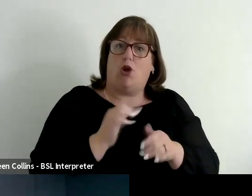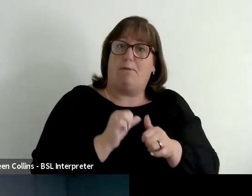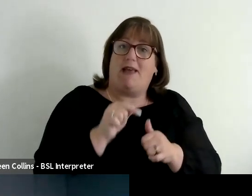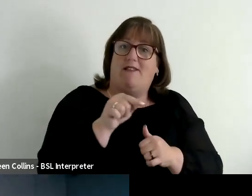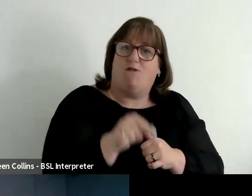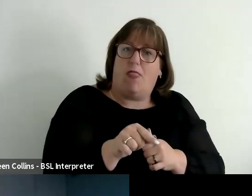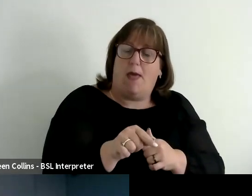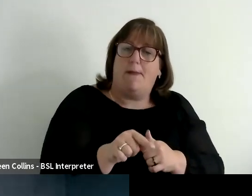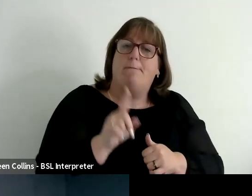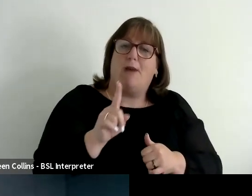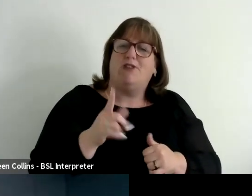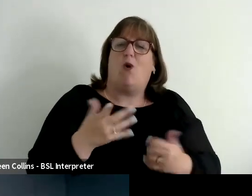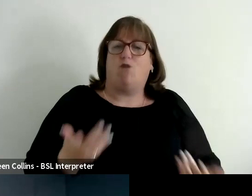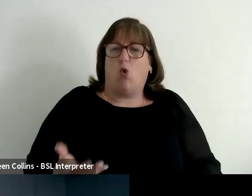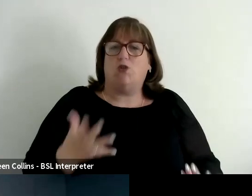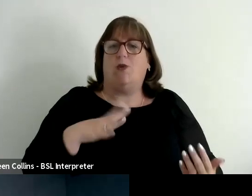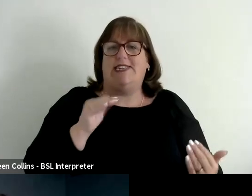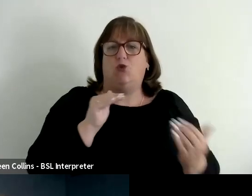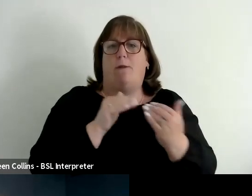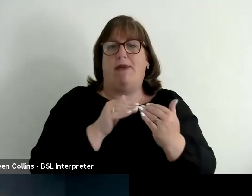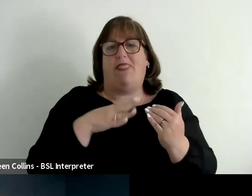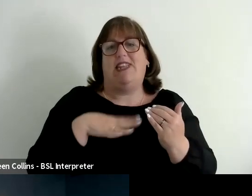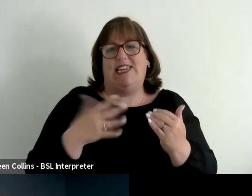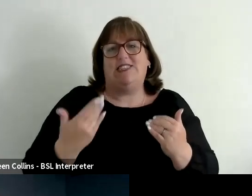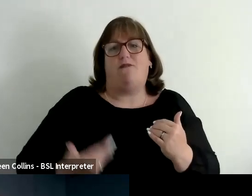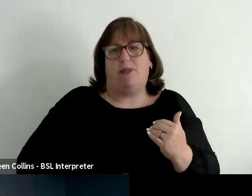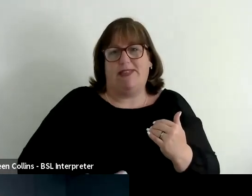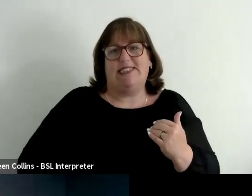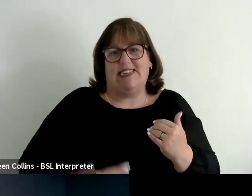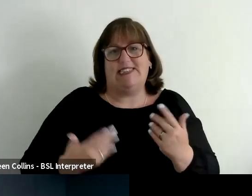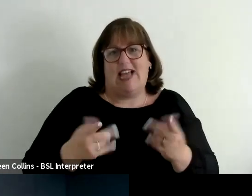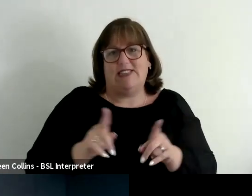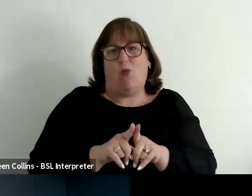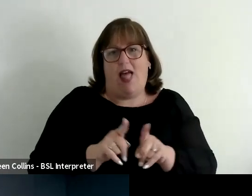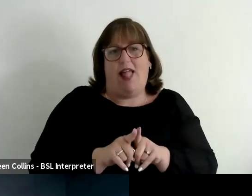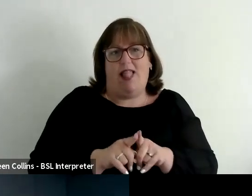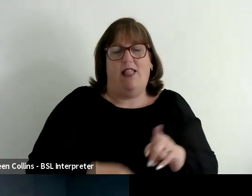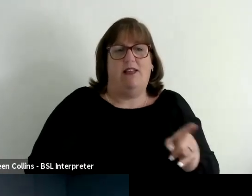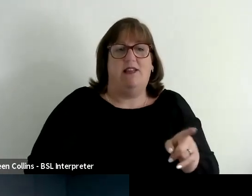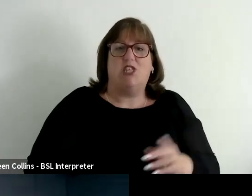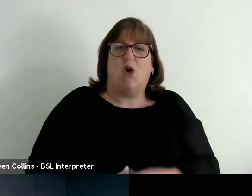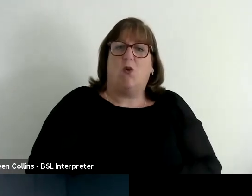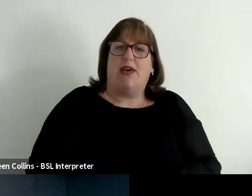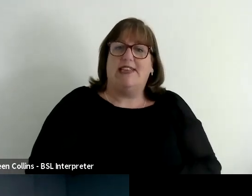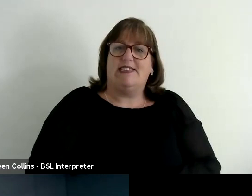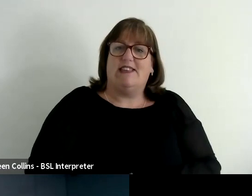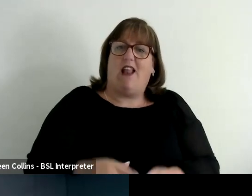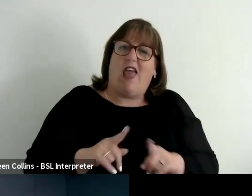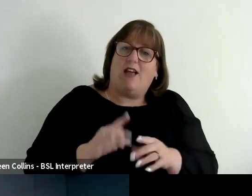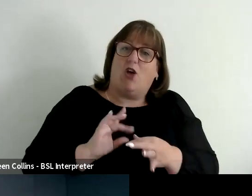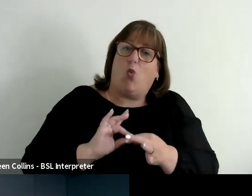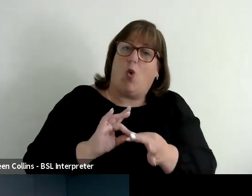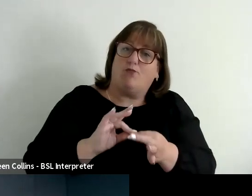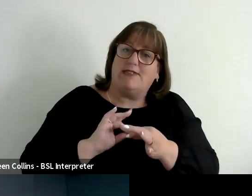needs of the business and the team as well. So there's a fine collaboration, isn't it, and cooperation kind of relationship,